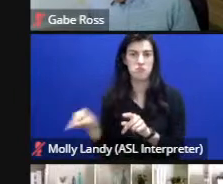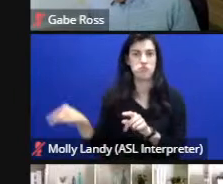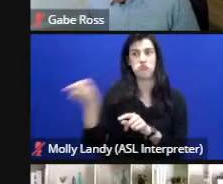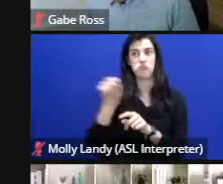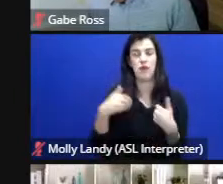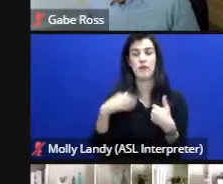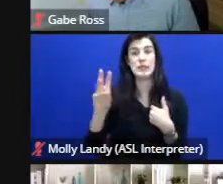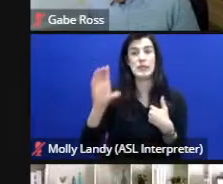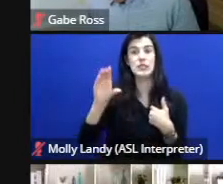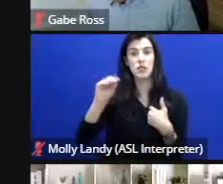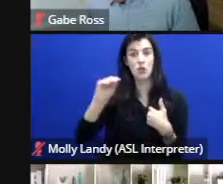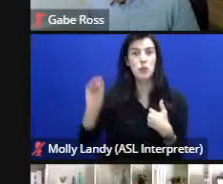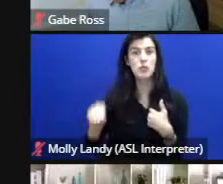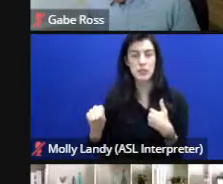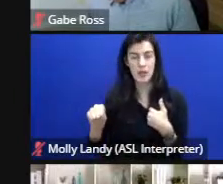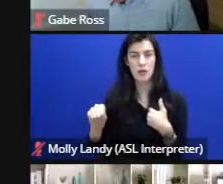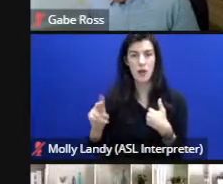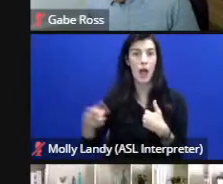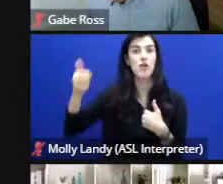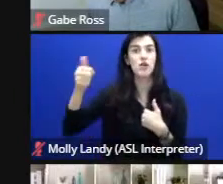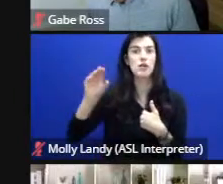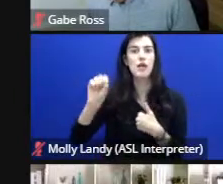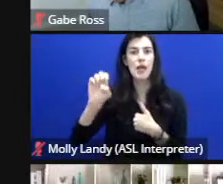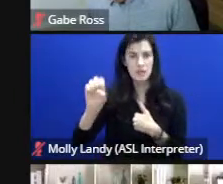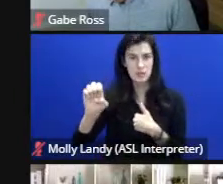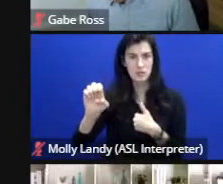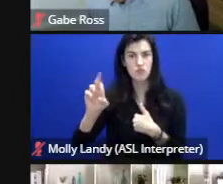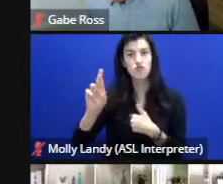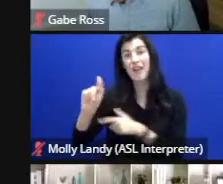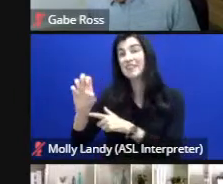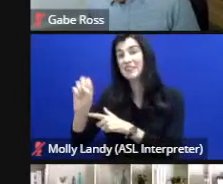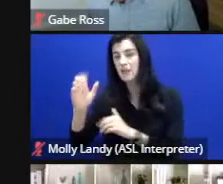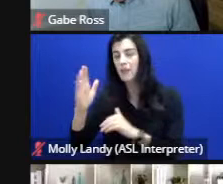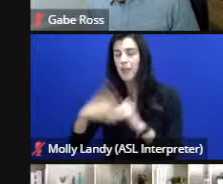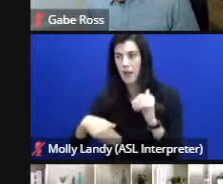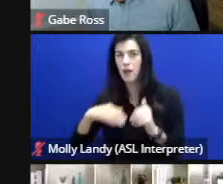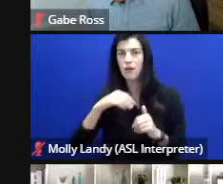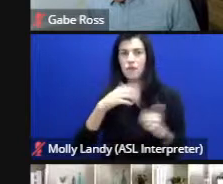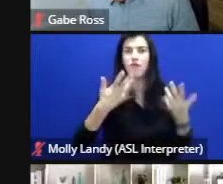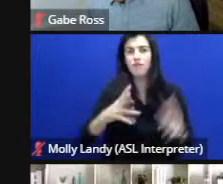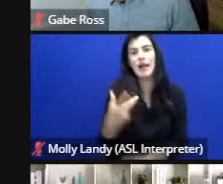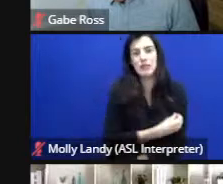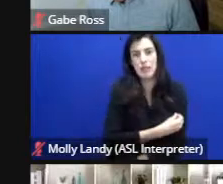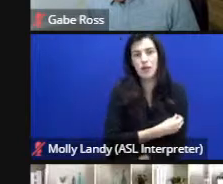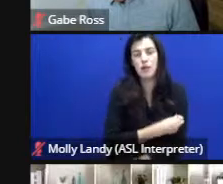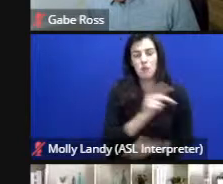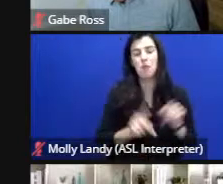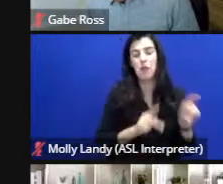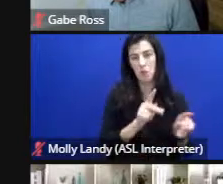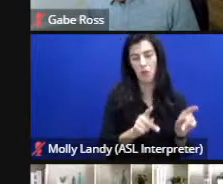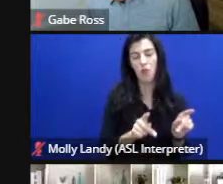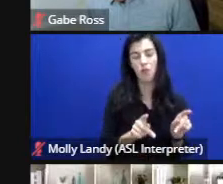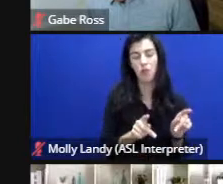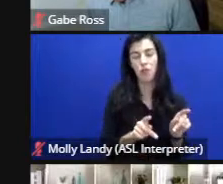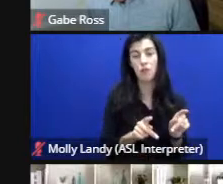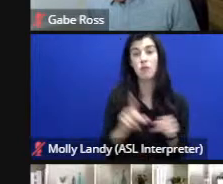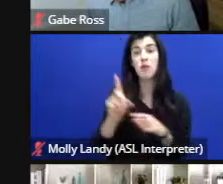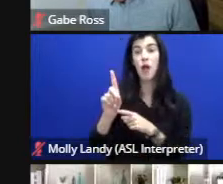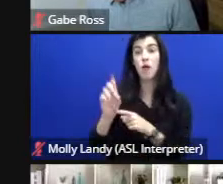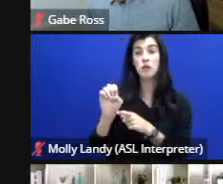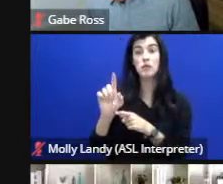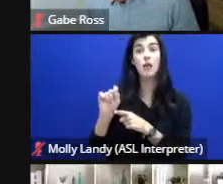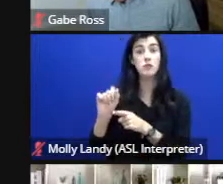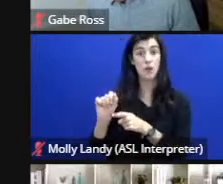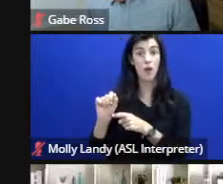rates among the unvaccinated people than for those who are vaccinated. Although the Delta variant